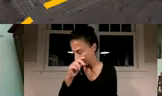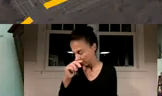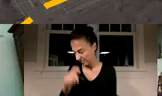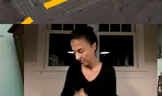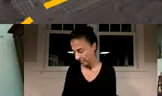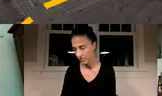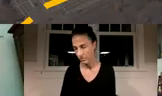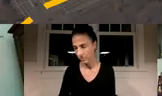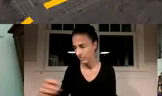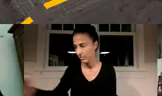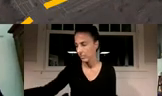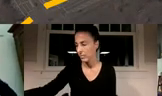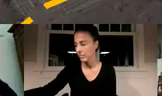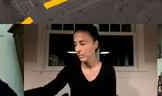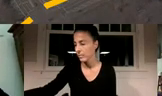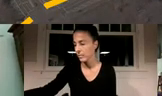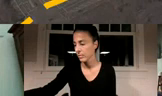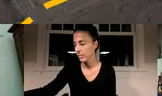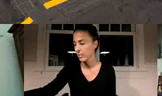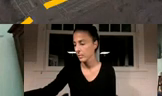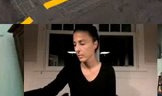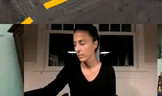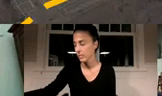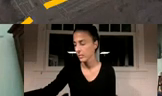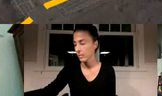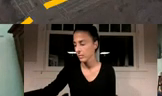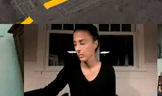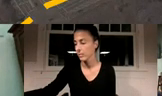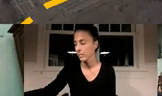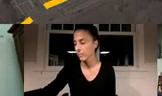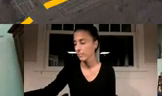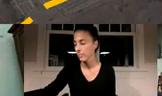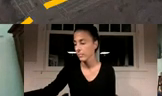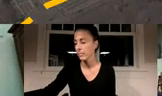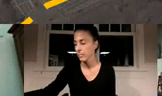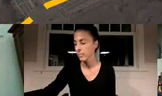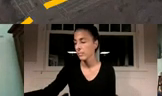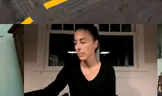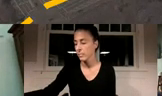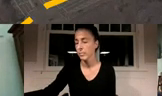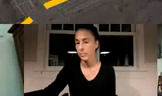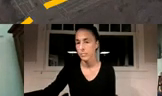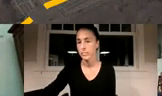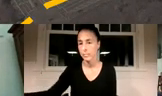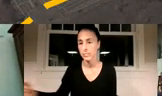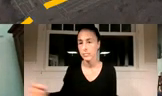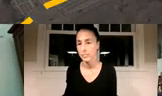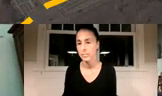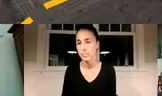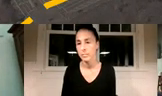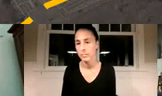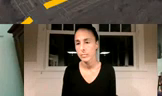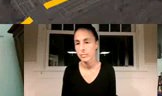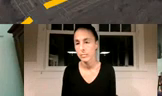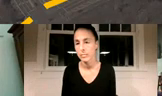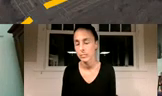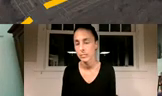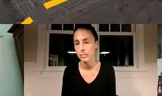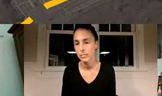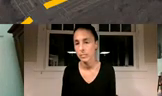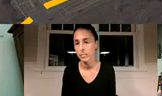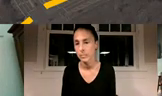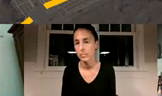that requires that warrants an in-depth study of these things? If the answer